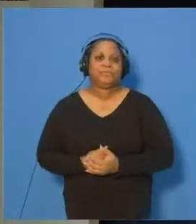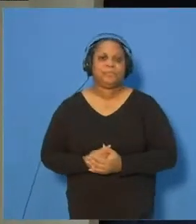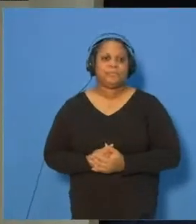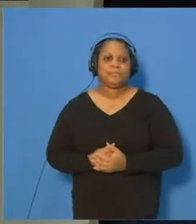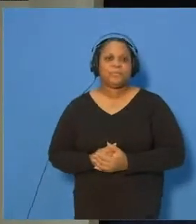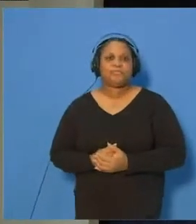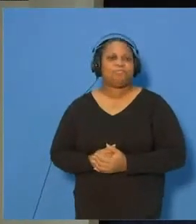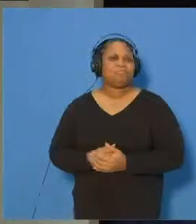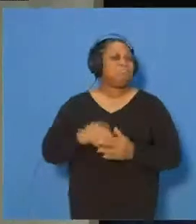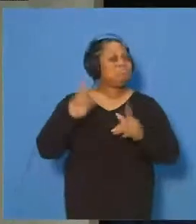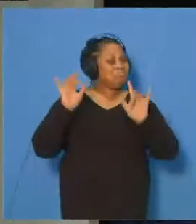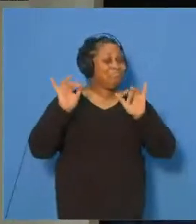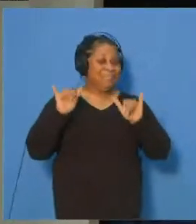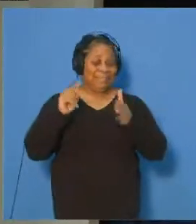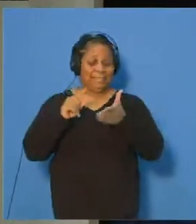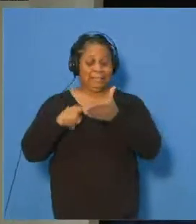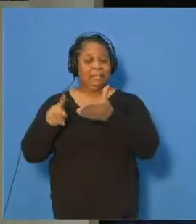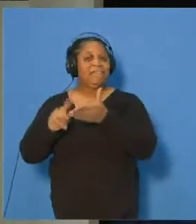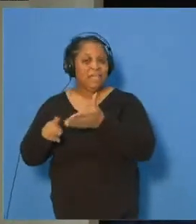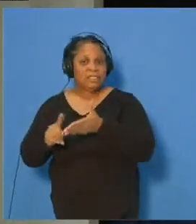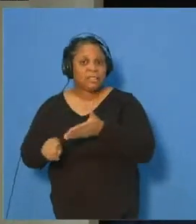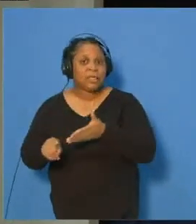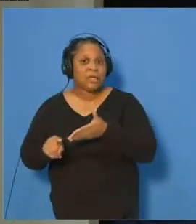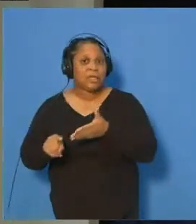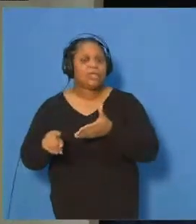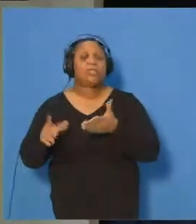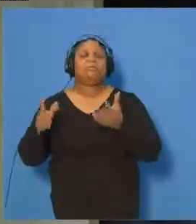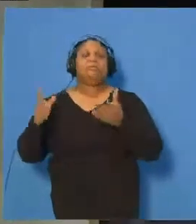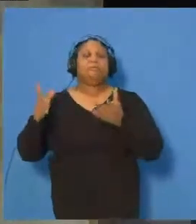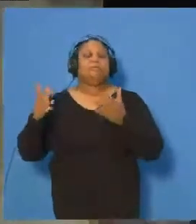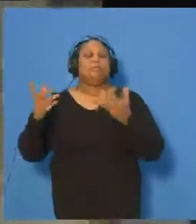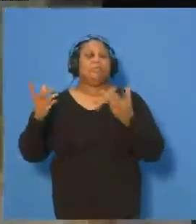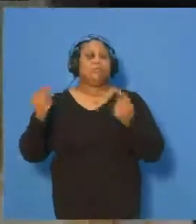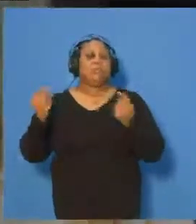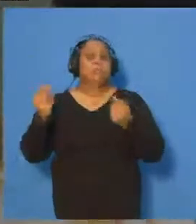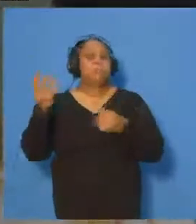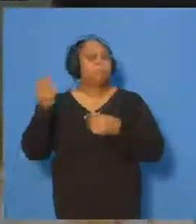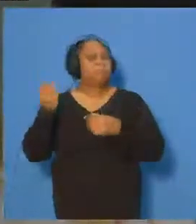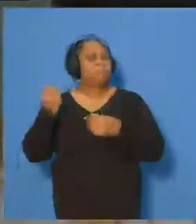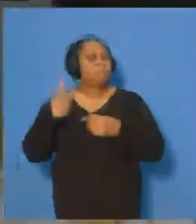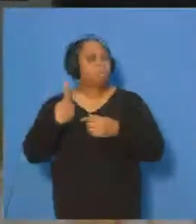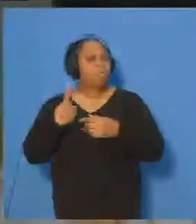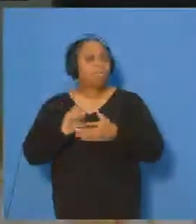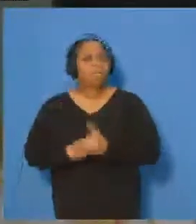It is still under investigation. What we do is, hang on one moment.